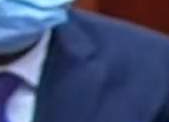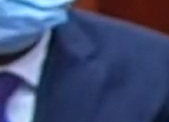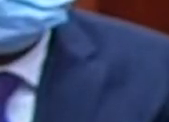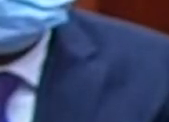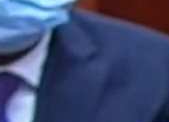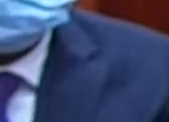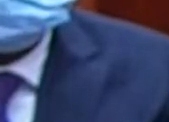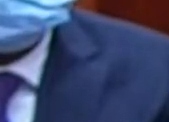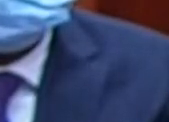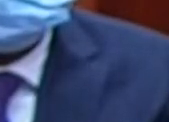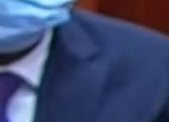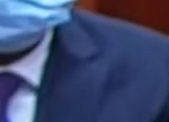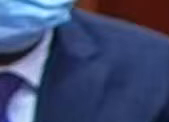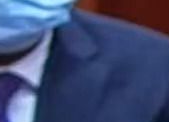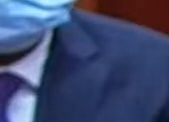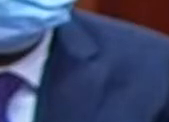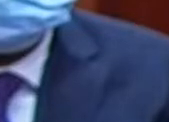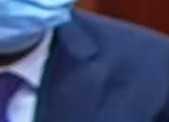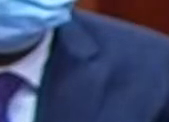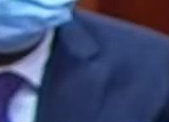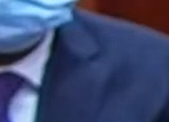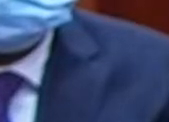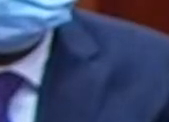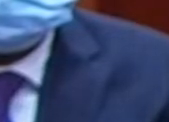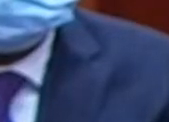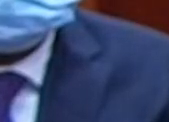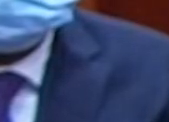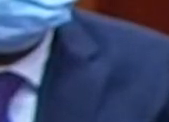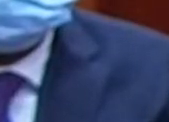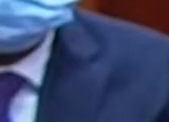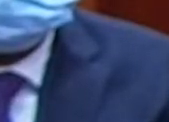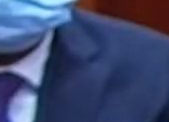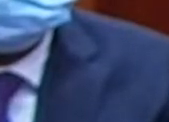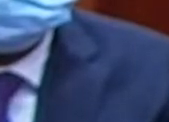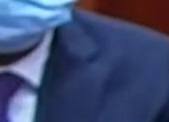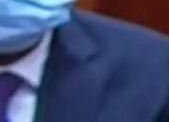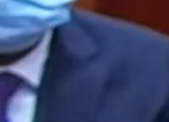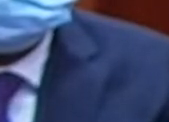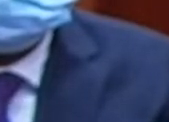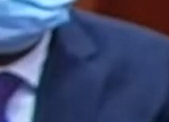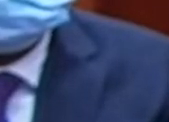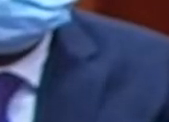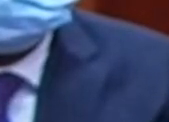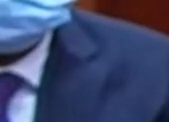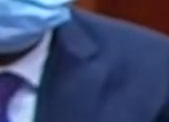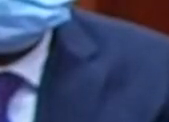But what you did with the Parliamentary Service Commission will forever be etched in our minds, and we shall